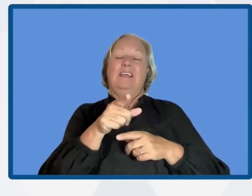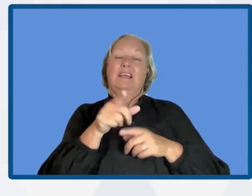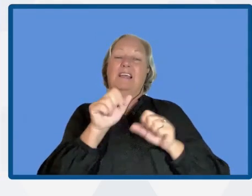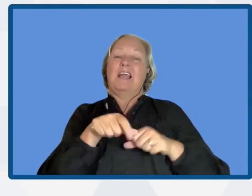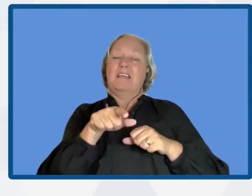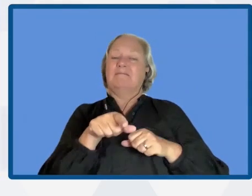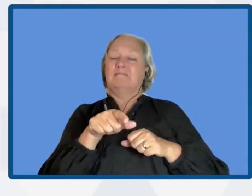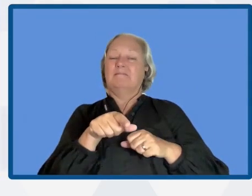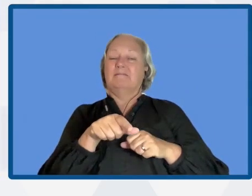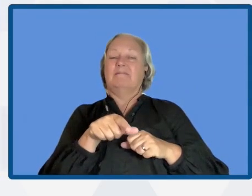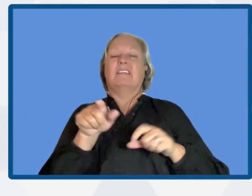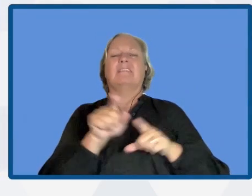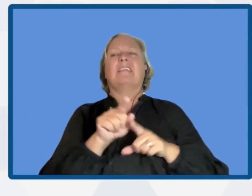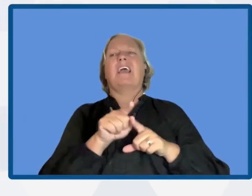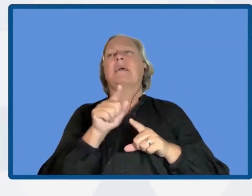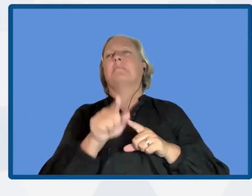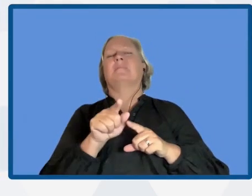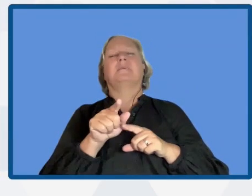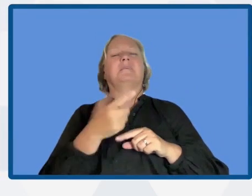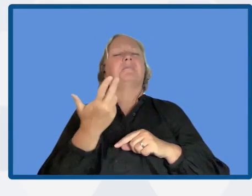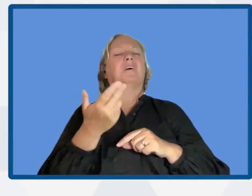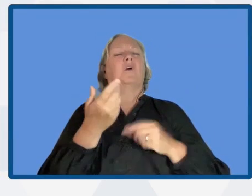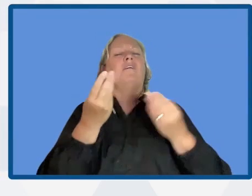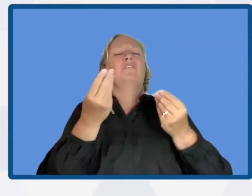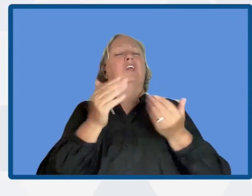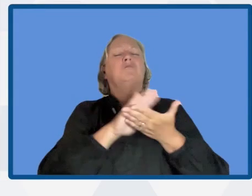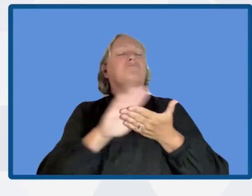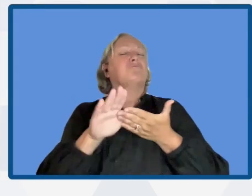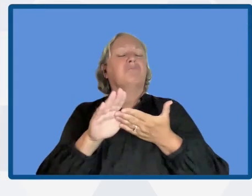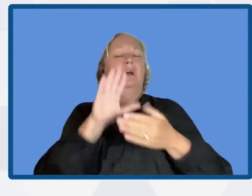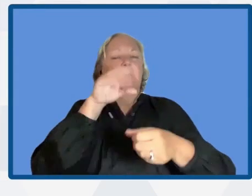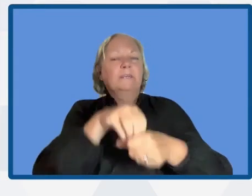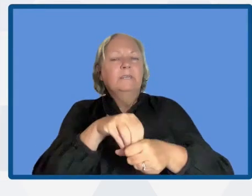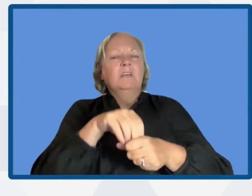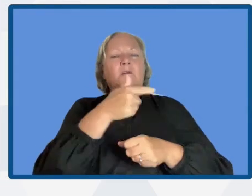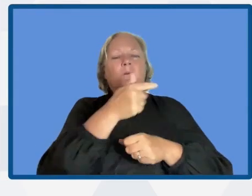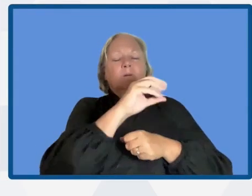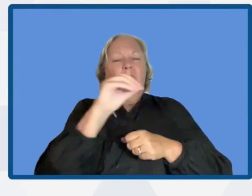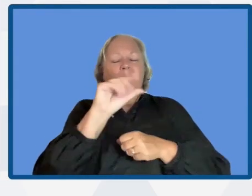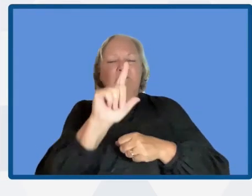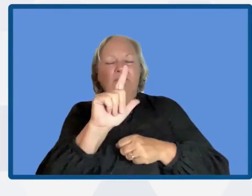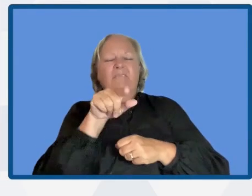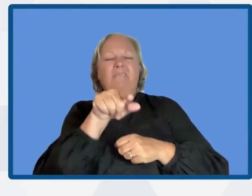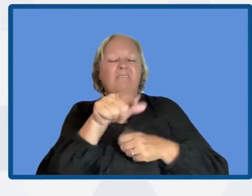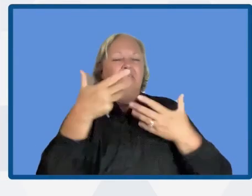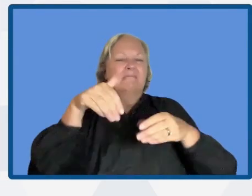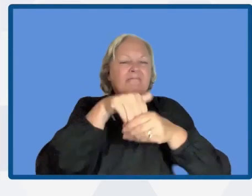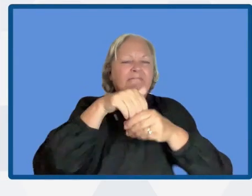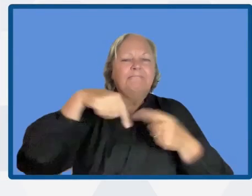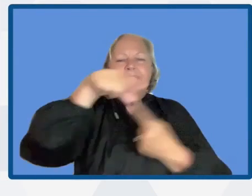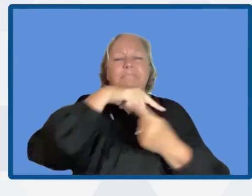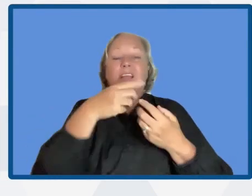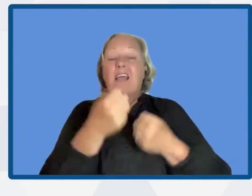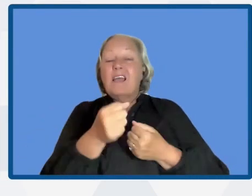free engagement through these tools. We're able to use these tools through members of the community. We have a few examples of these